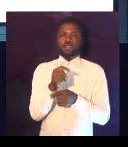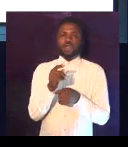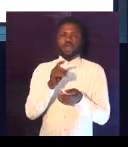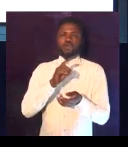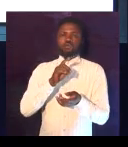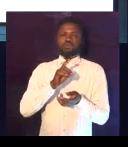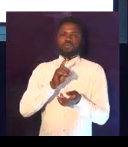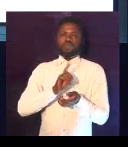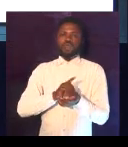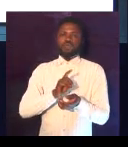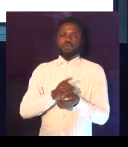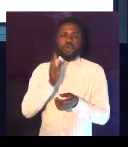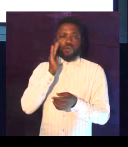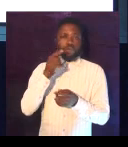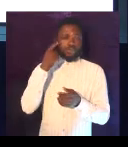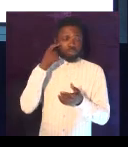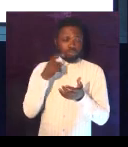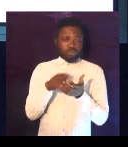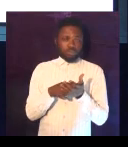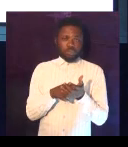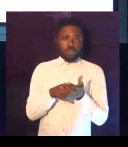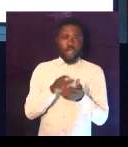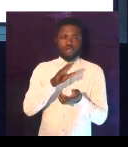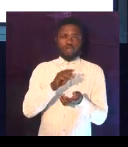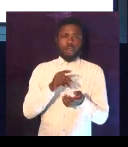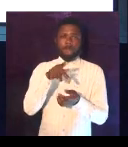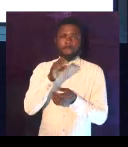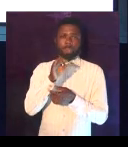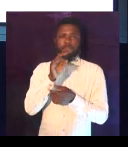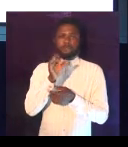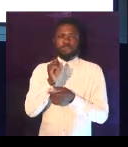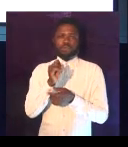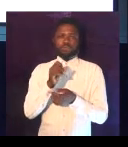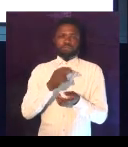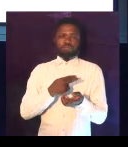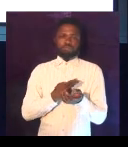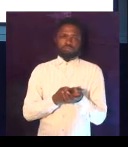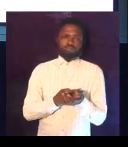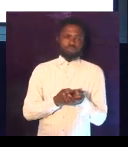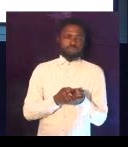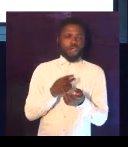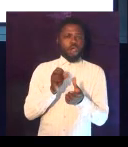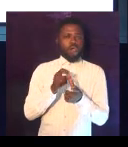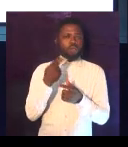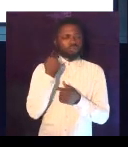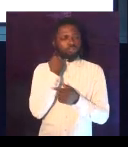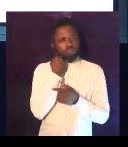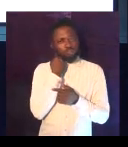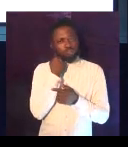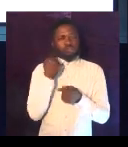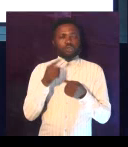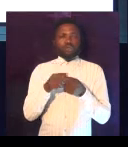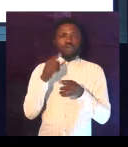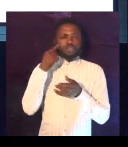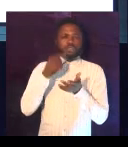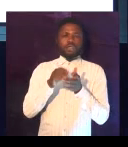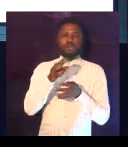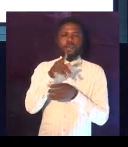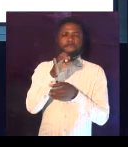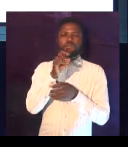the doctor will check your pulse by putting their fingers very close to your neck or on your wrist